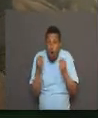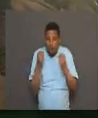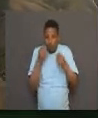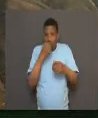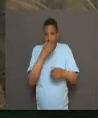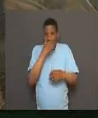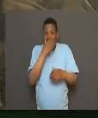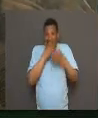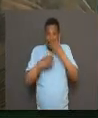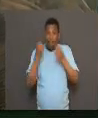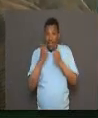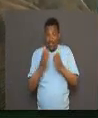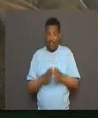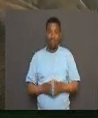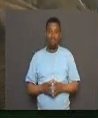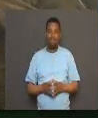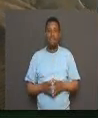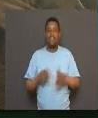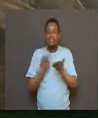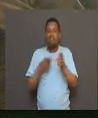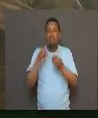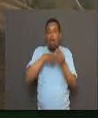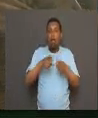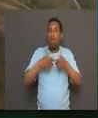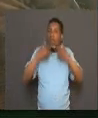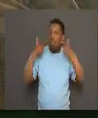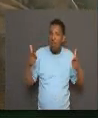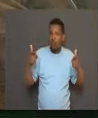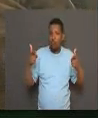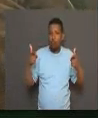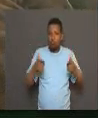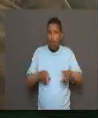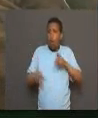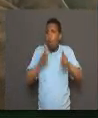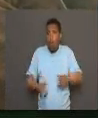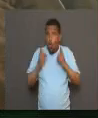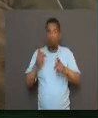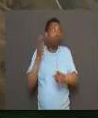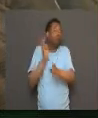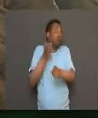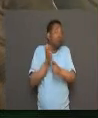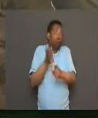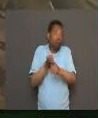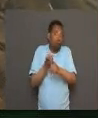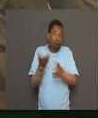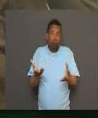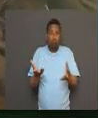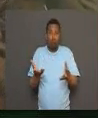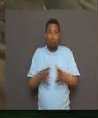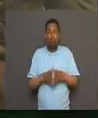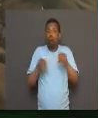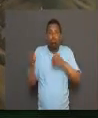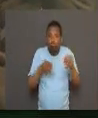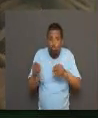These areas make large settlement difficult because the terrain makes